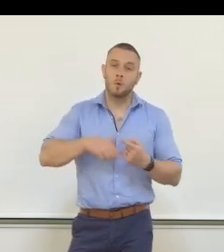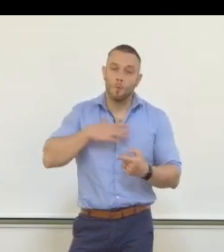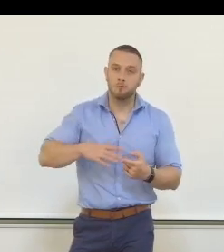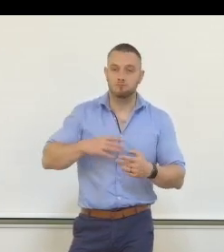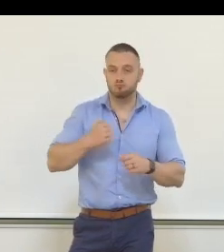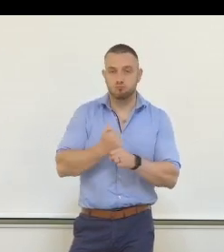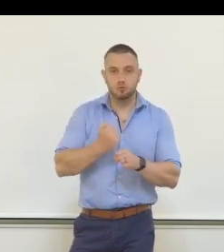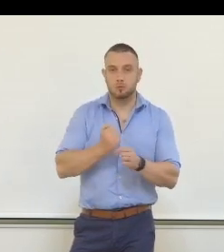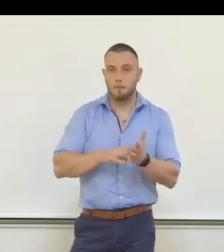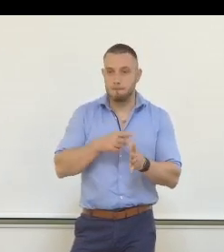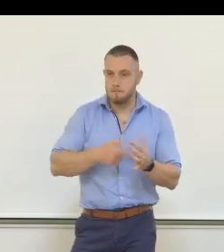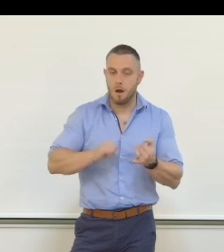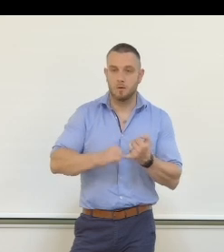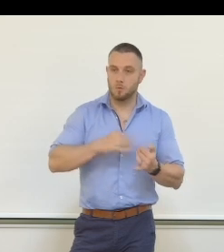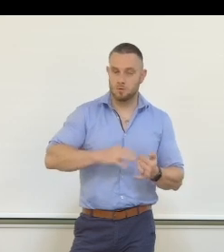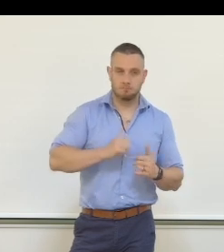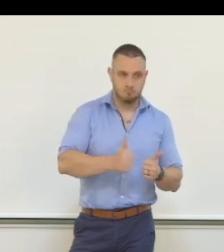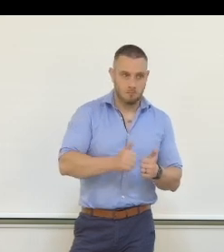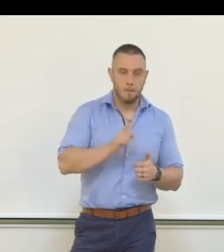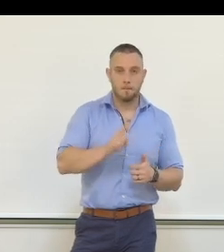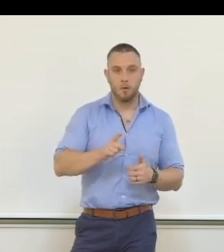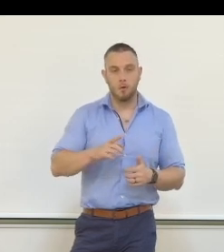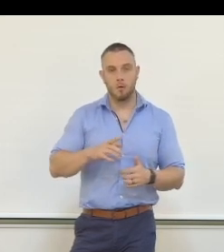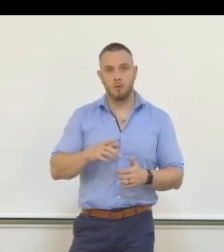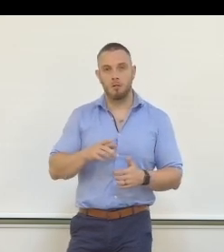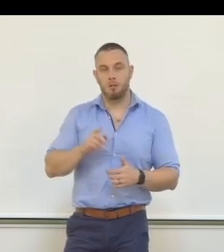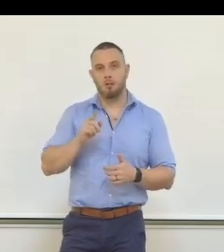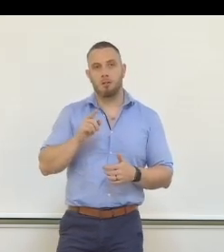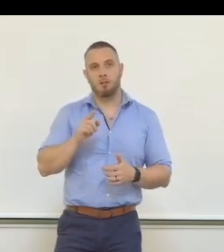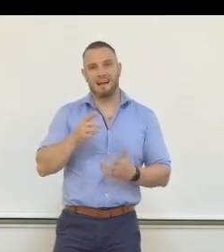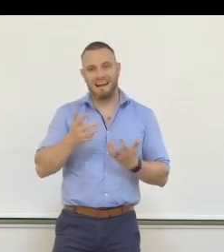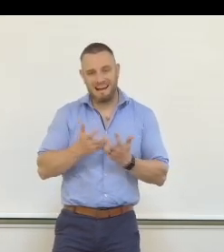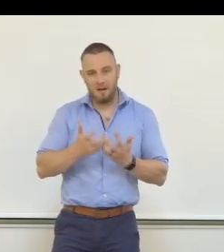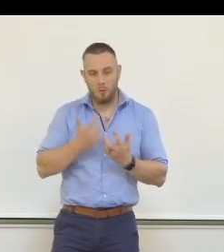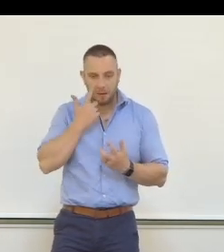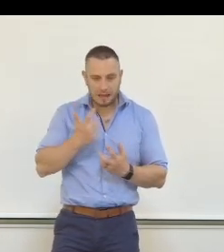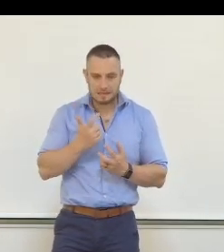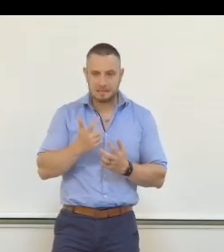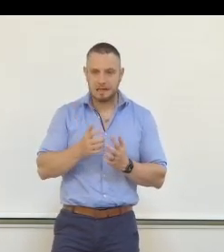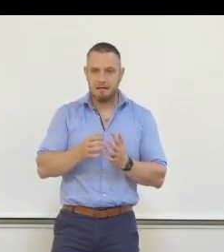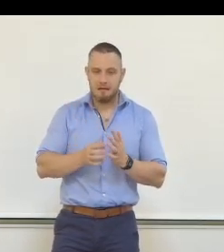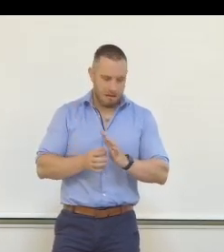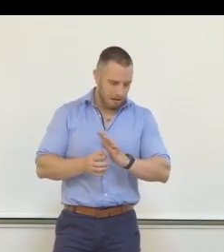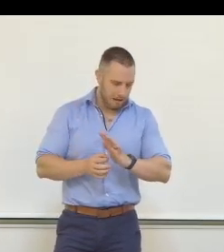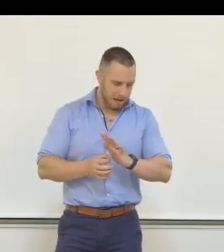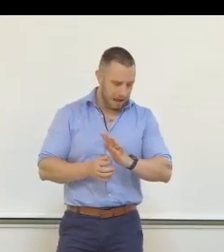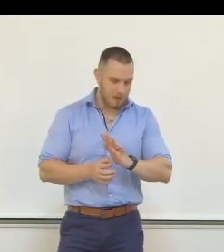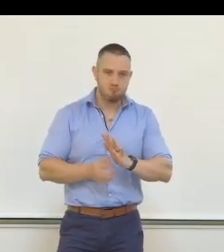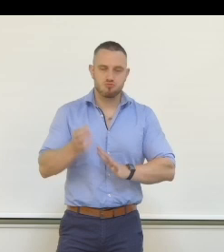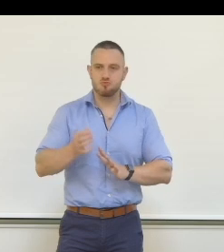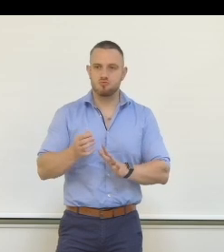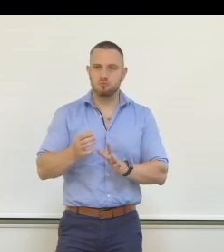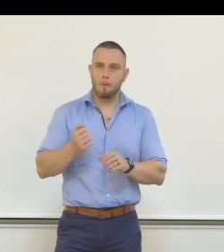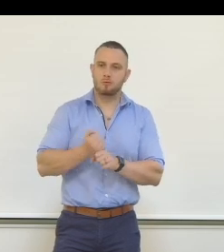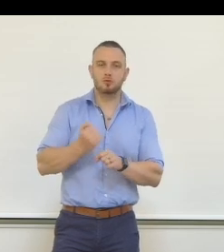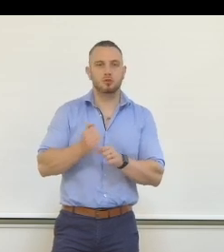Mars, but we also want to look at how can we do production on Earth. How would we